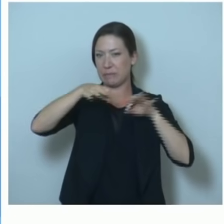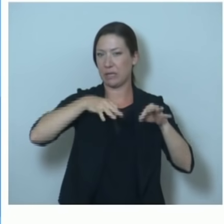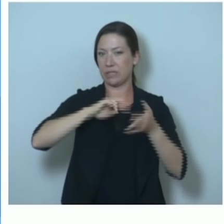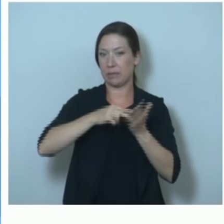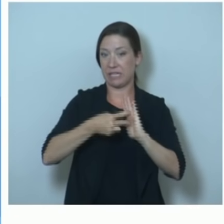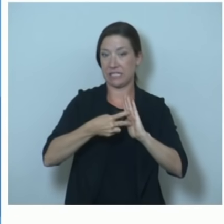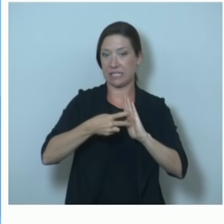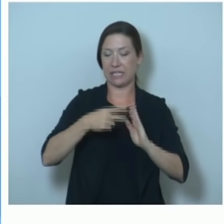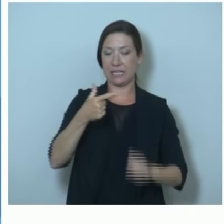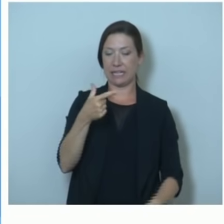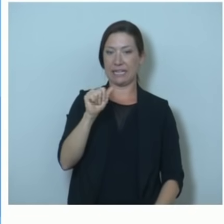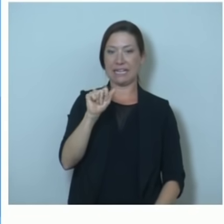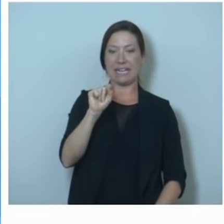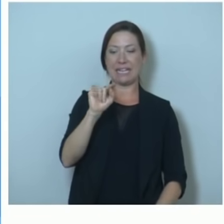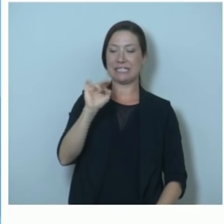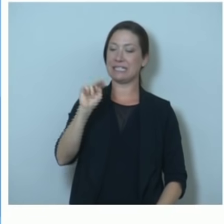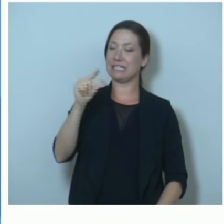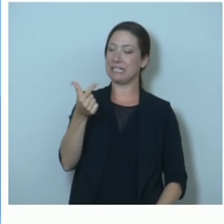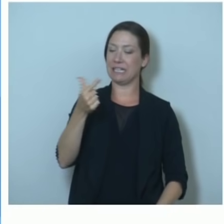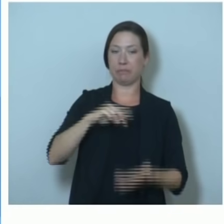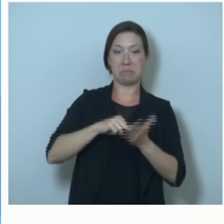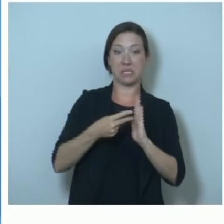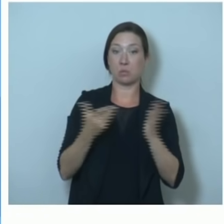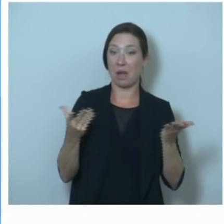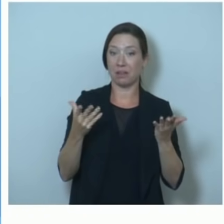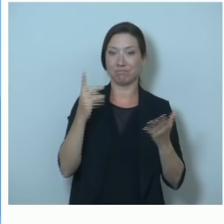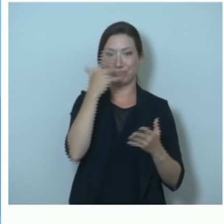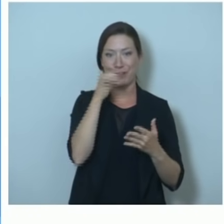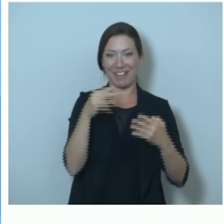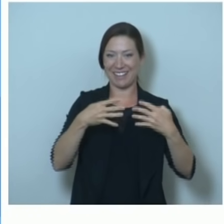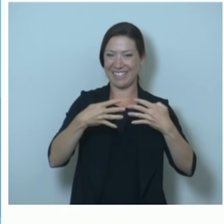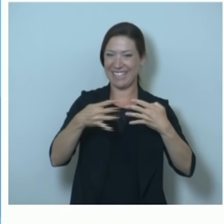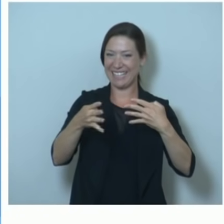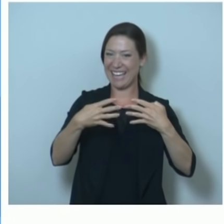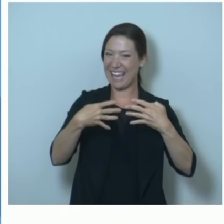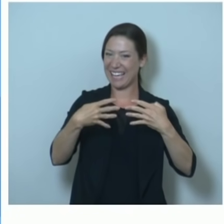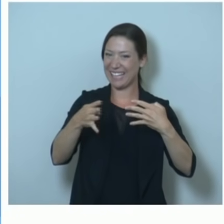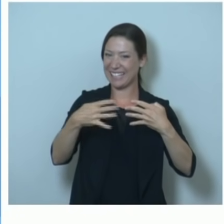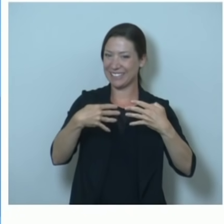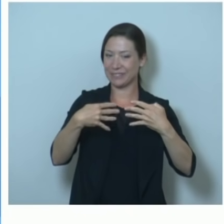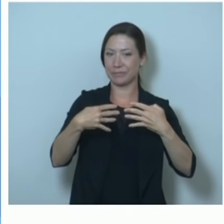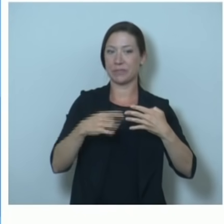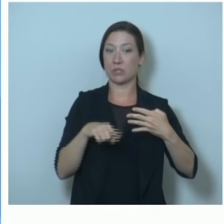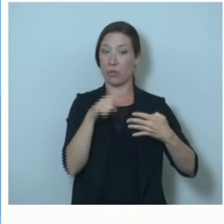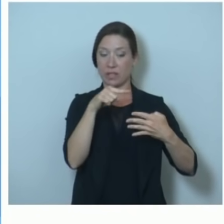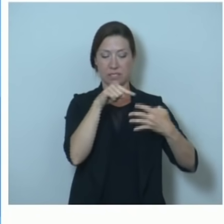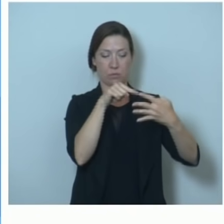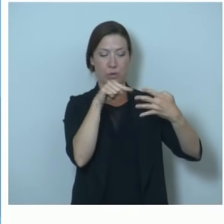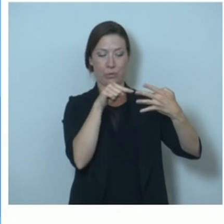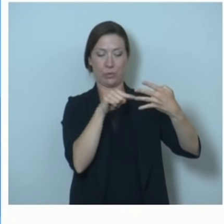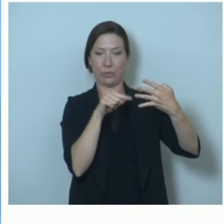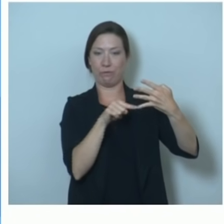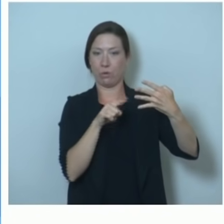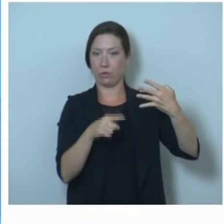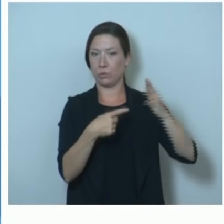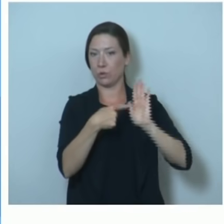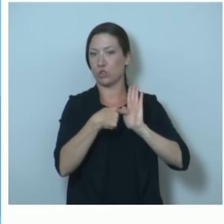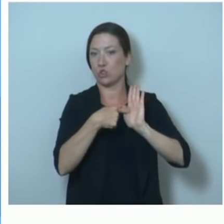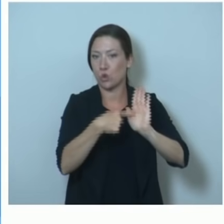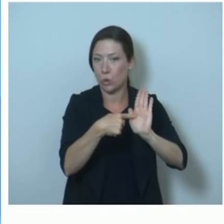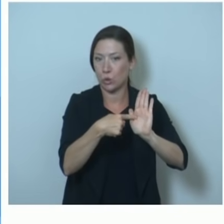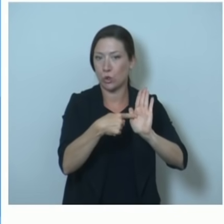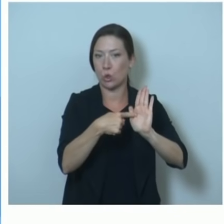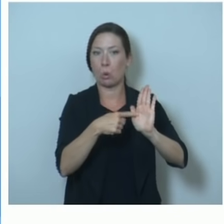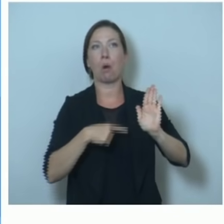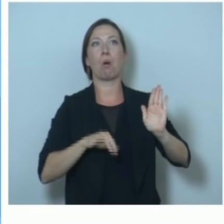gate, and what we're saying here in New Mexico is there are 4 ways we'll know that we're ready to proceed with